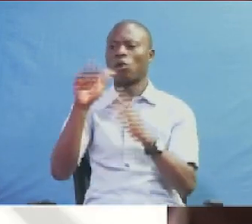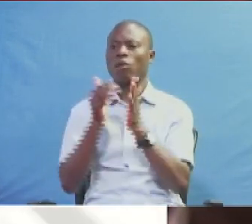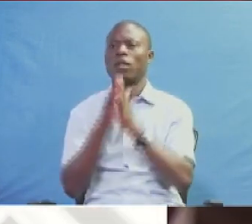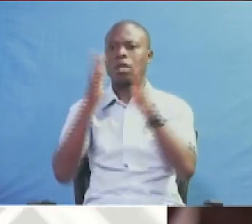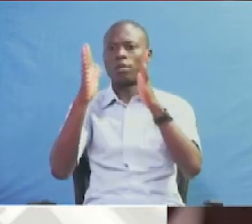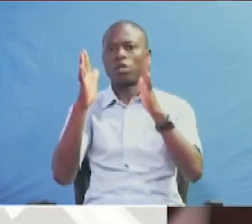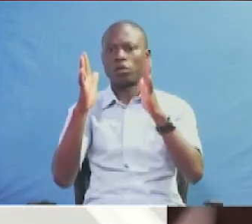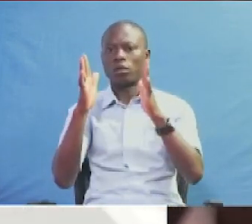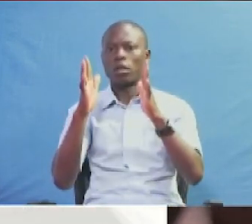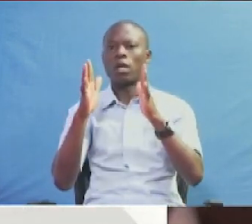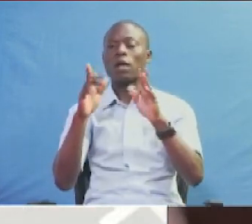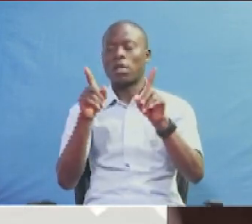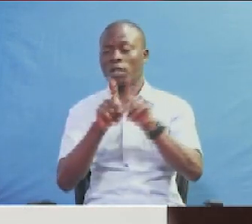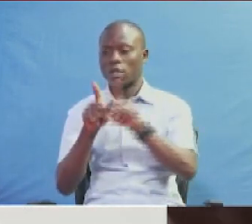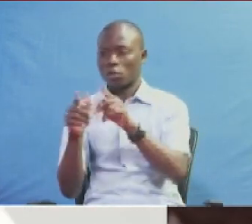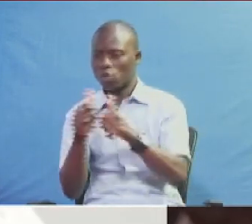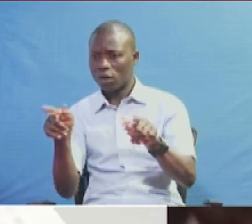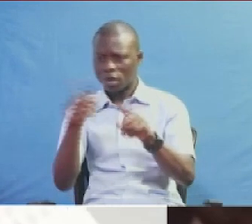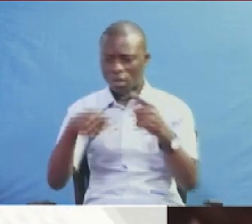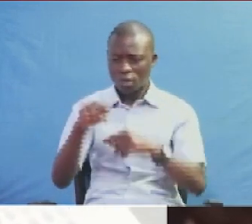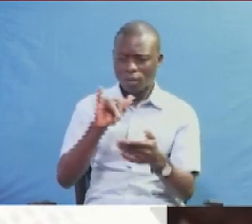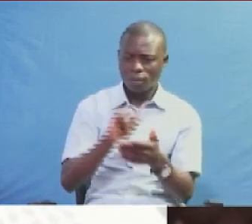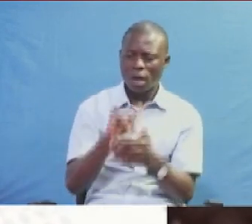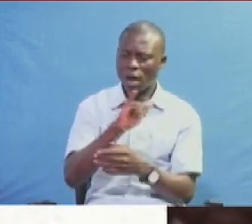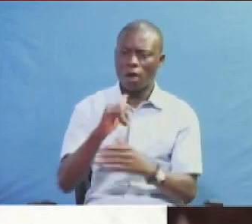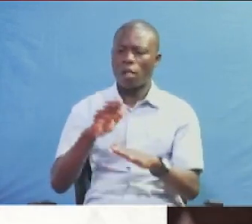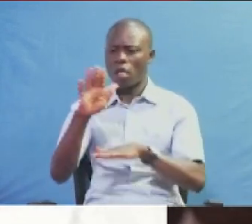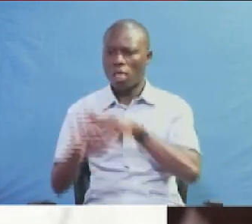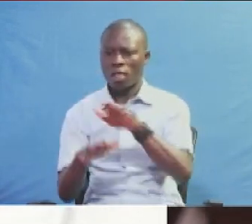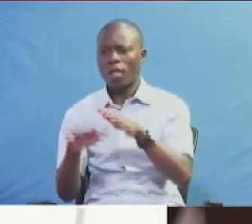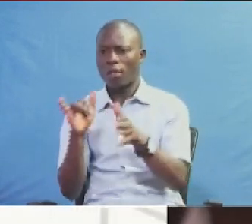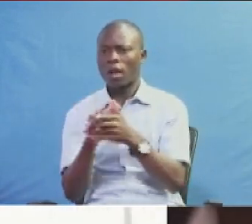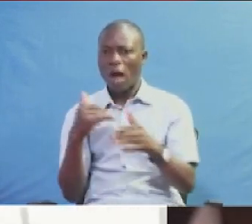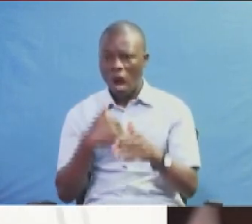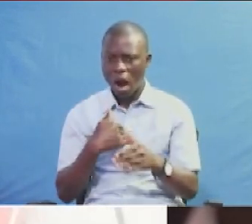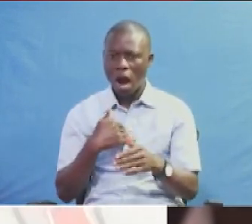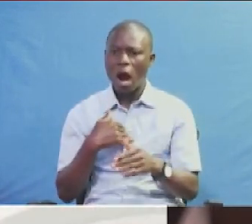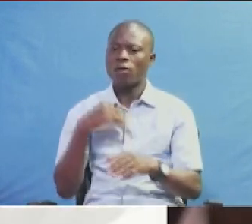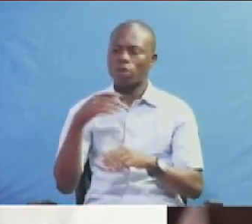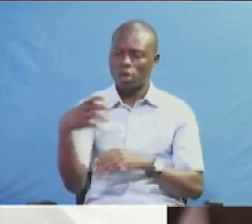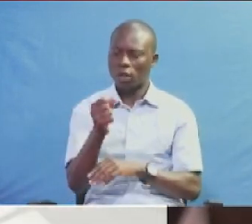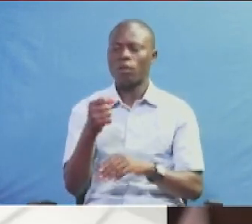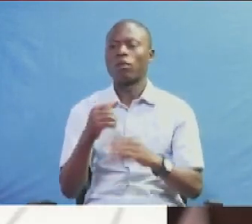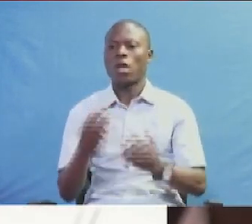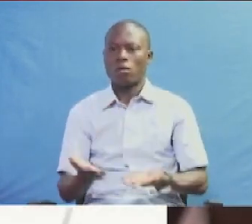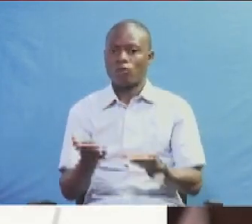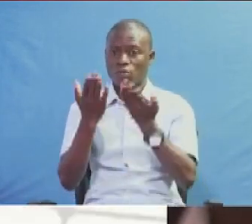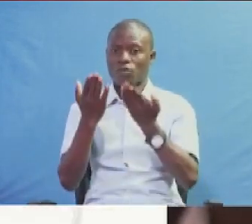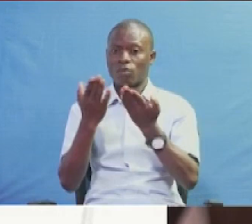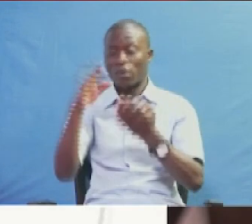celebration, as well as the impactful steps we have taken to improve the state of education